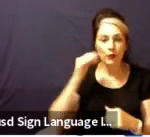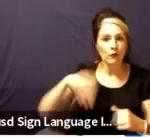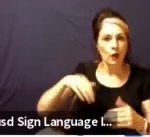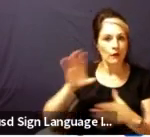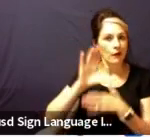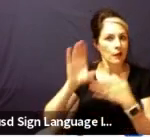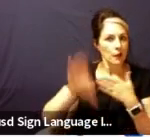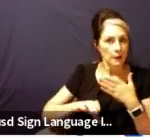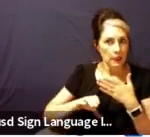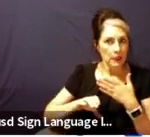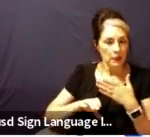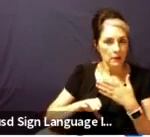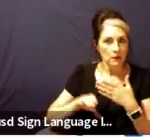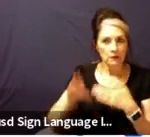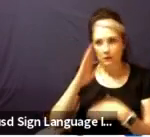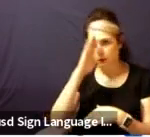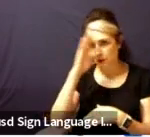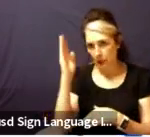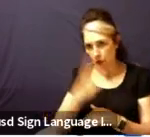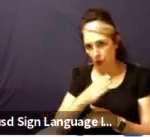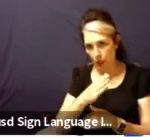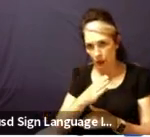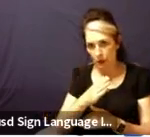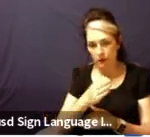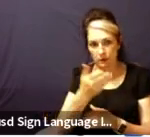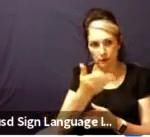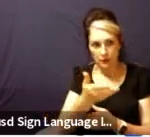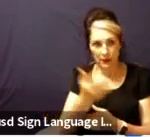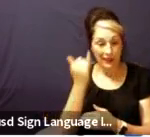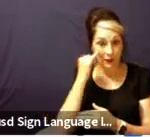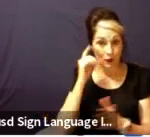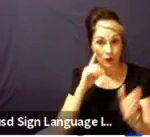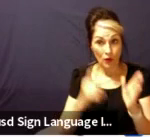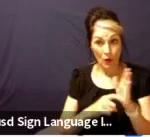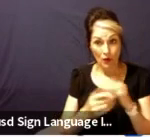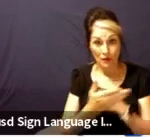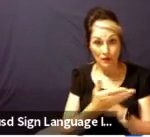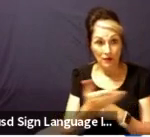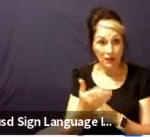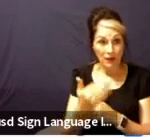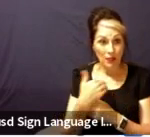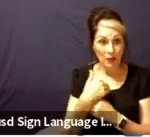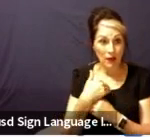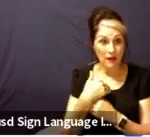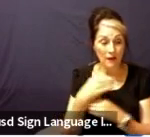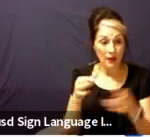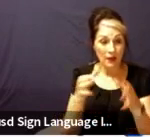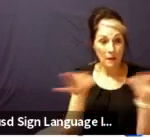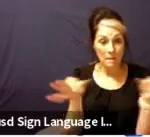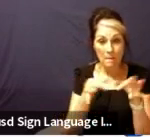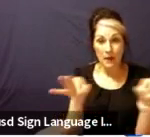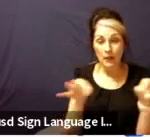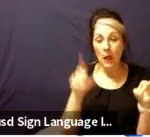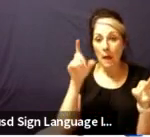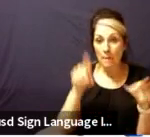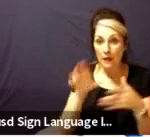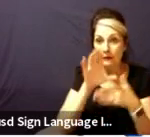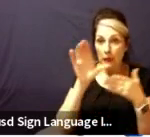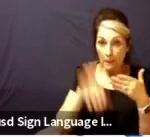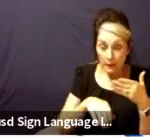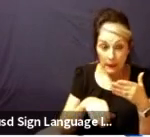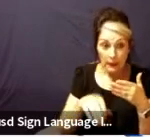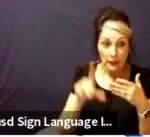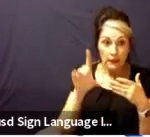data confirmation. It should take you directly into data confirmation. And if you notice here, there is a pink message letting you know that you must complete